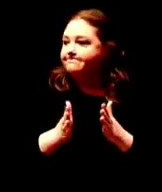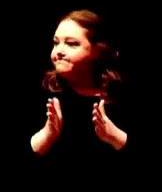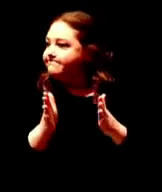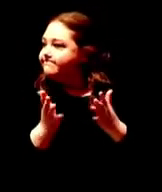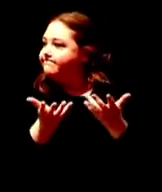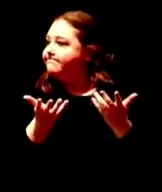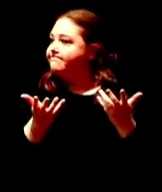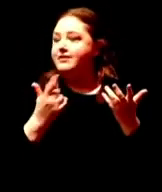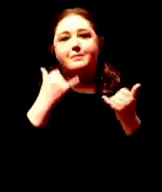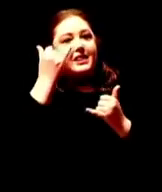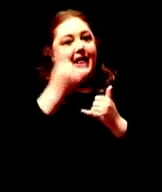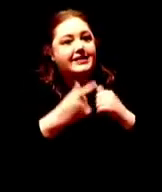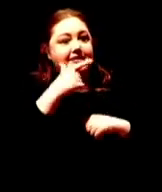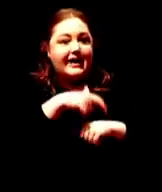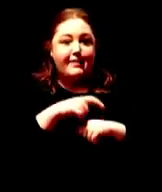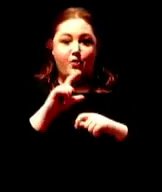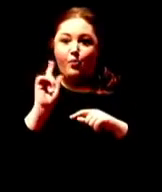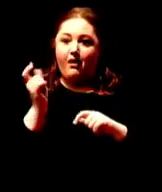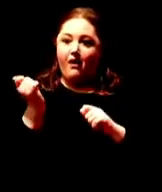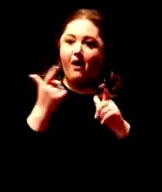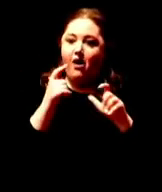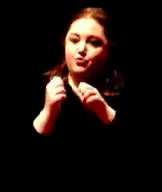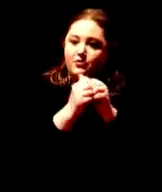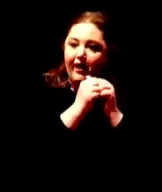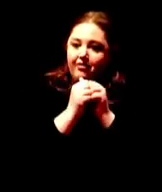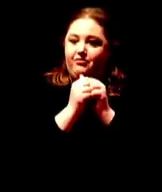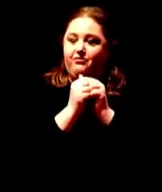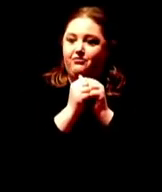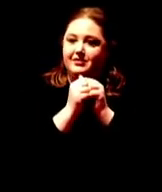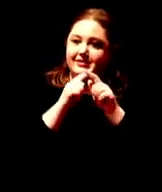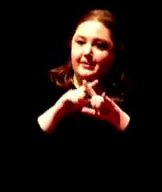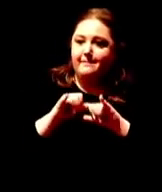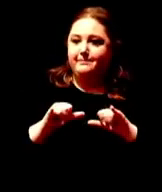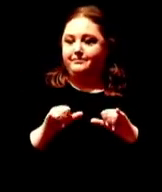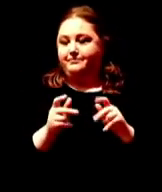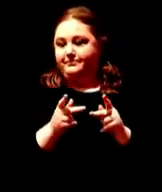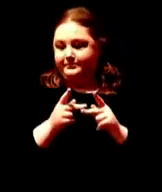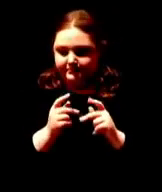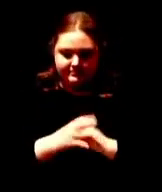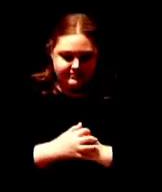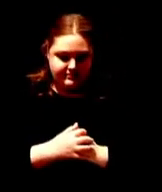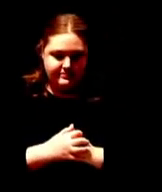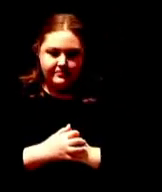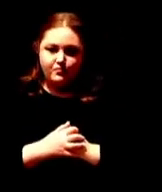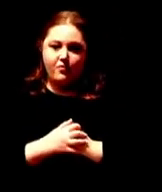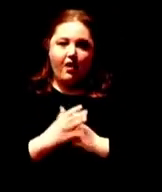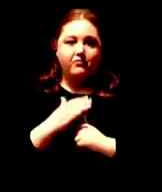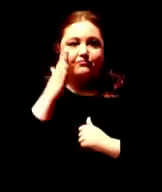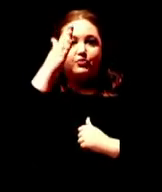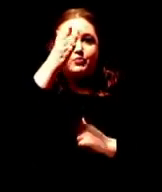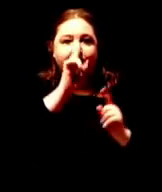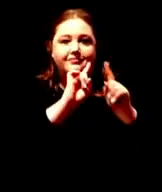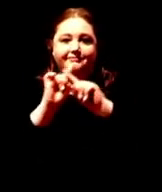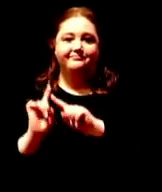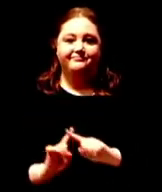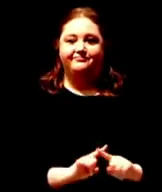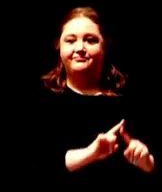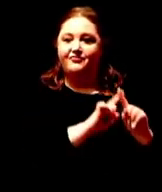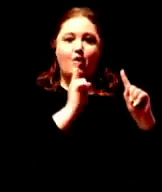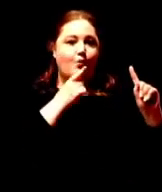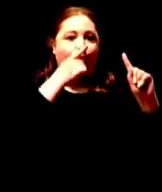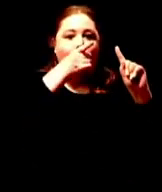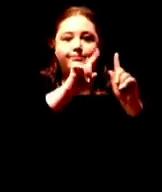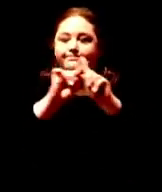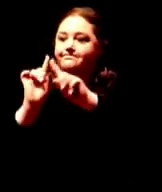the last time we will all be together in a shared space. But we all have different adventures calling us and different goals we wish to